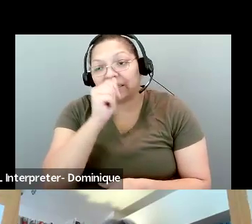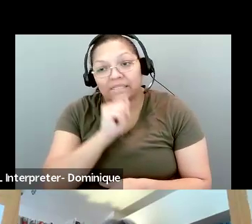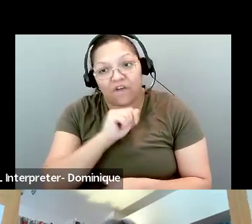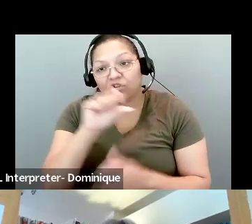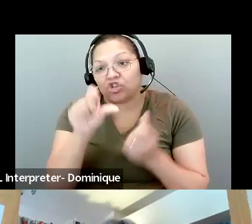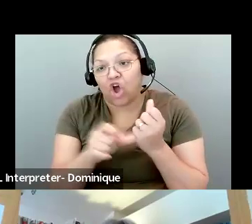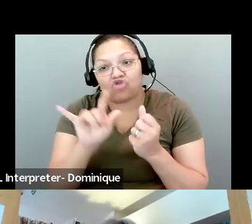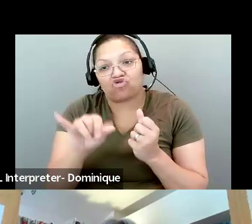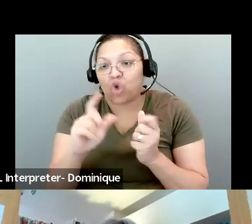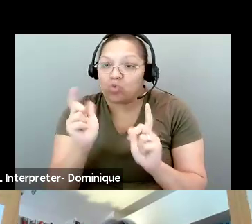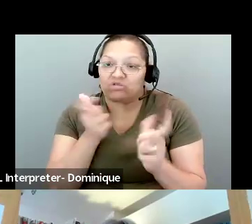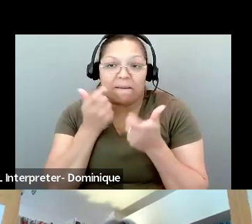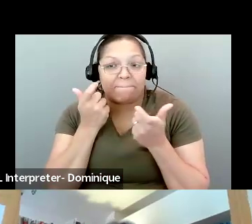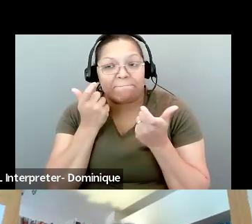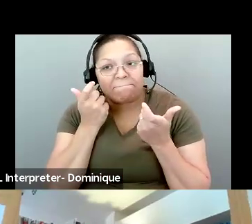big conglomerate